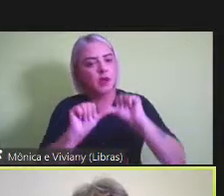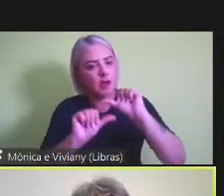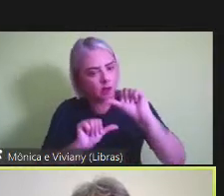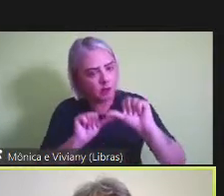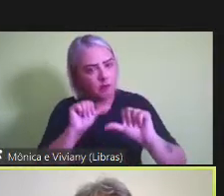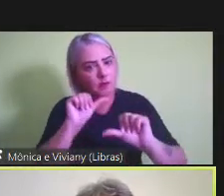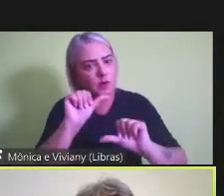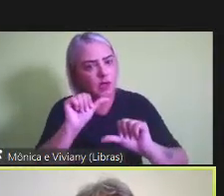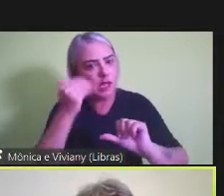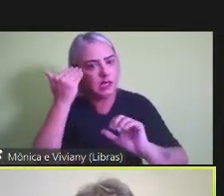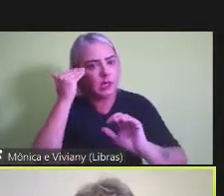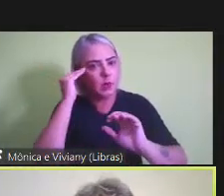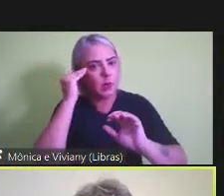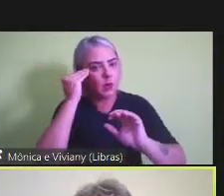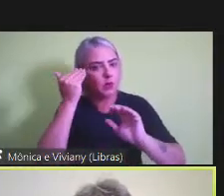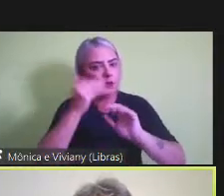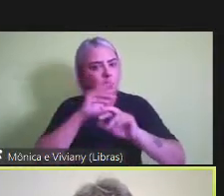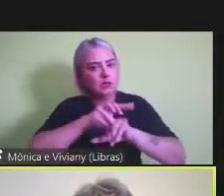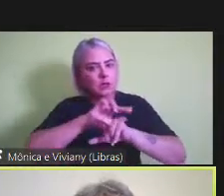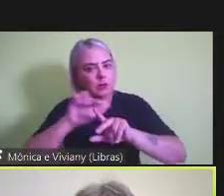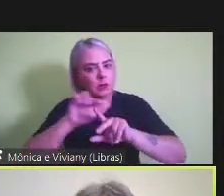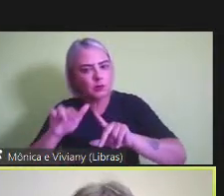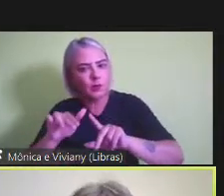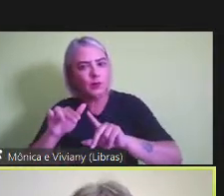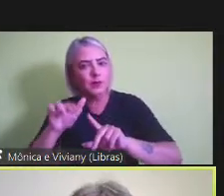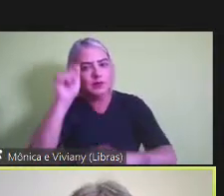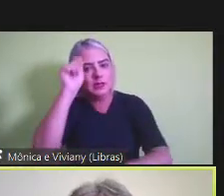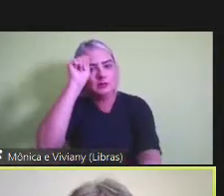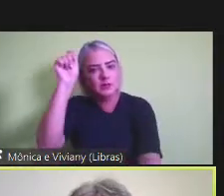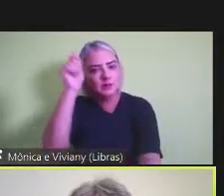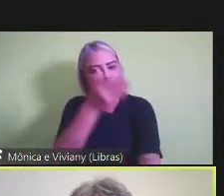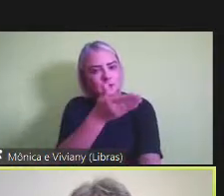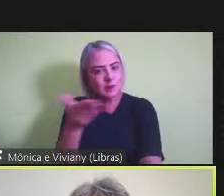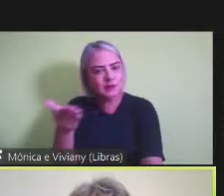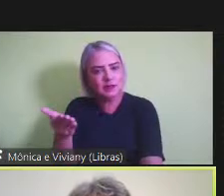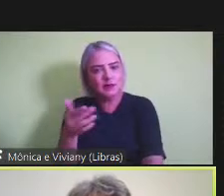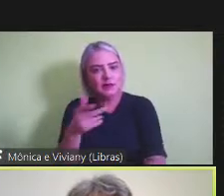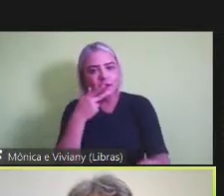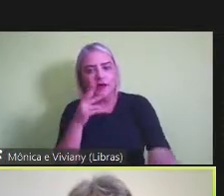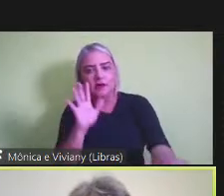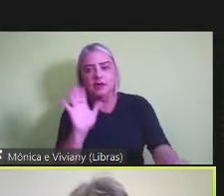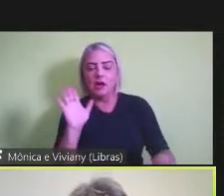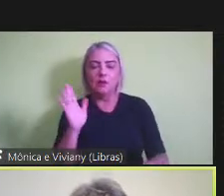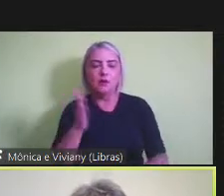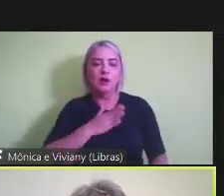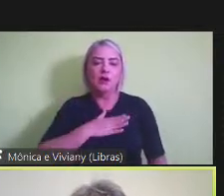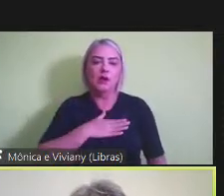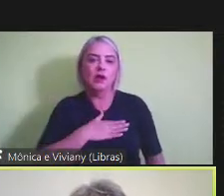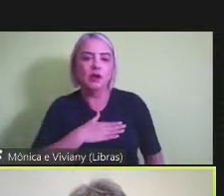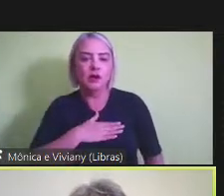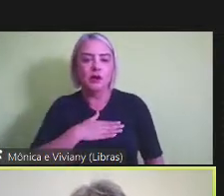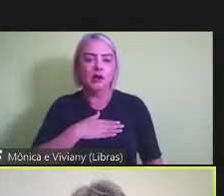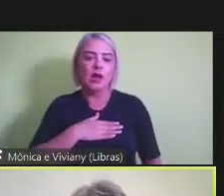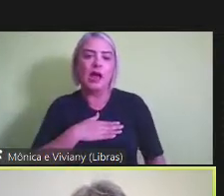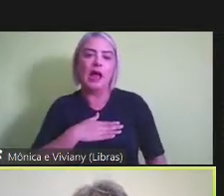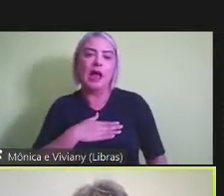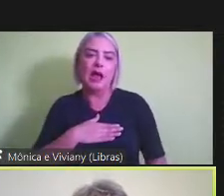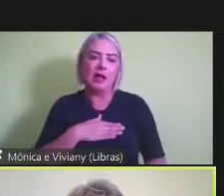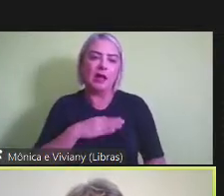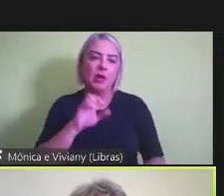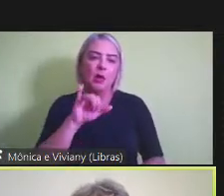of change, but a change that it has to be made in as an agreement between all of the agents